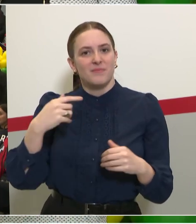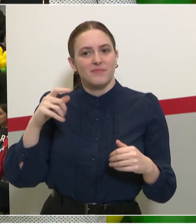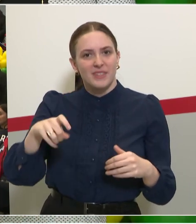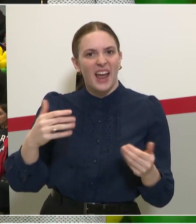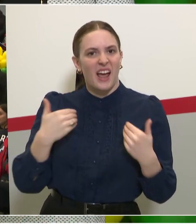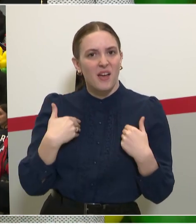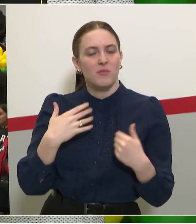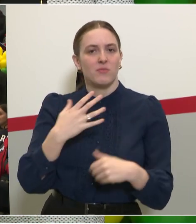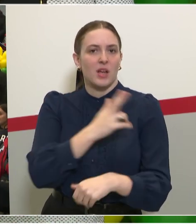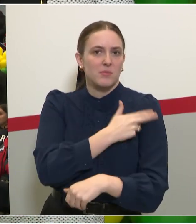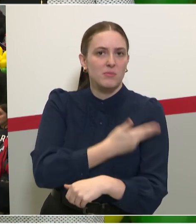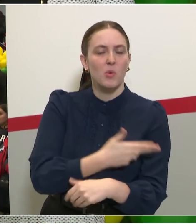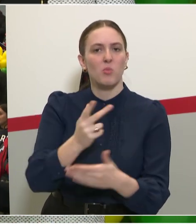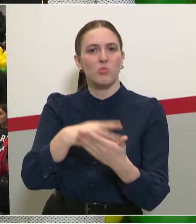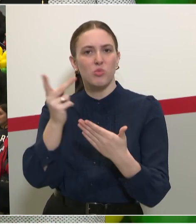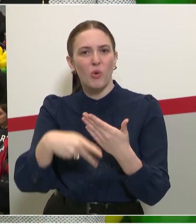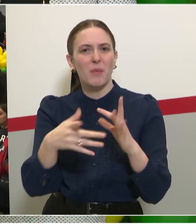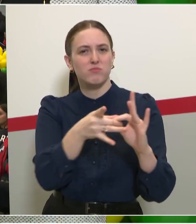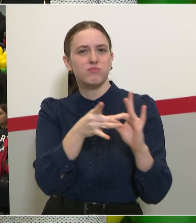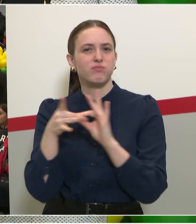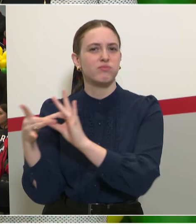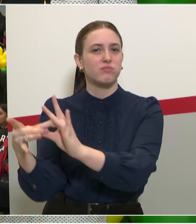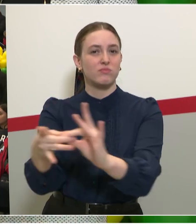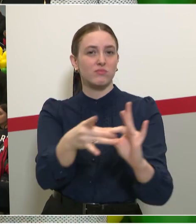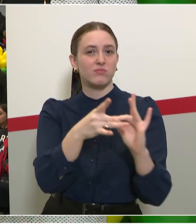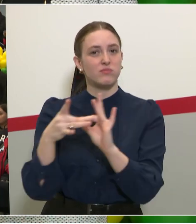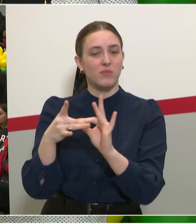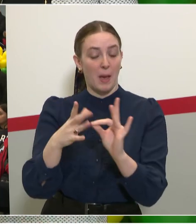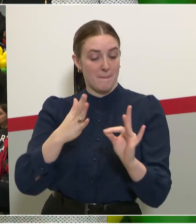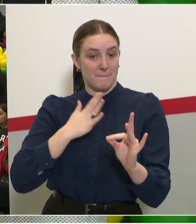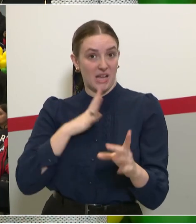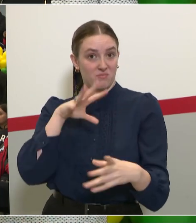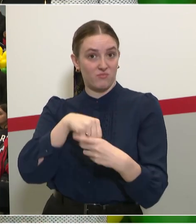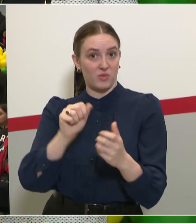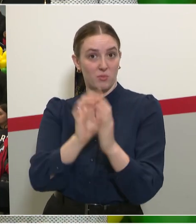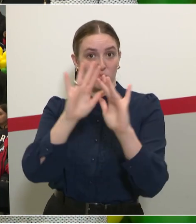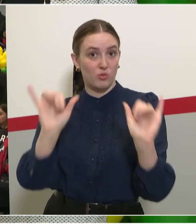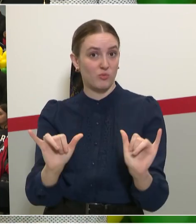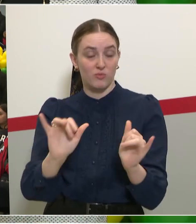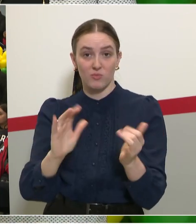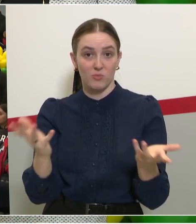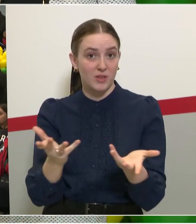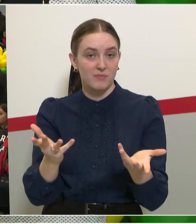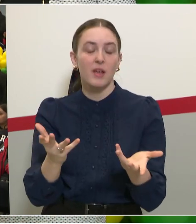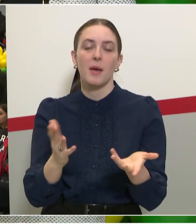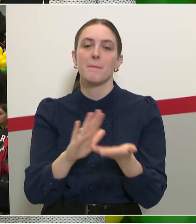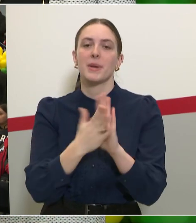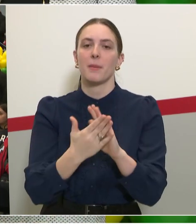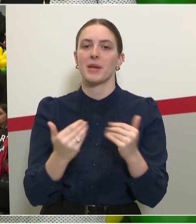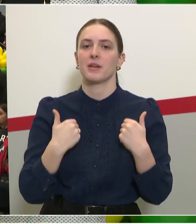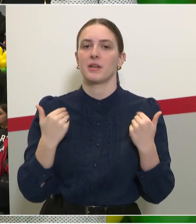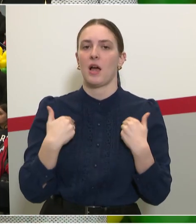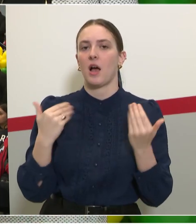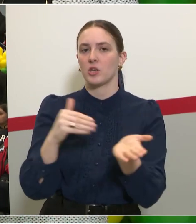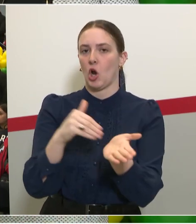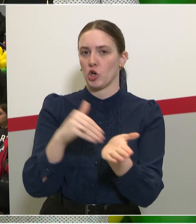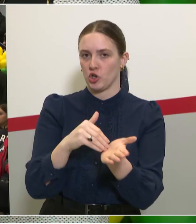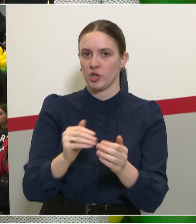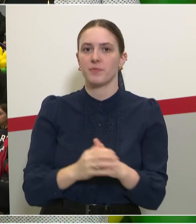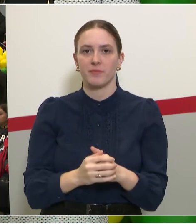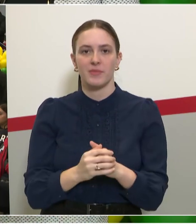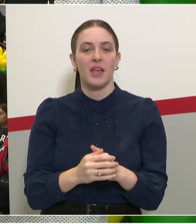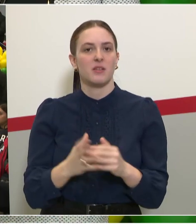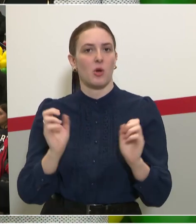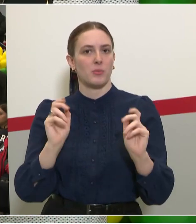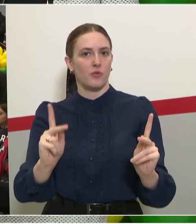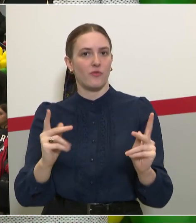my job in that system is being a young doctor. The Young Doctors Project, for those who don't know, is a program who gives young men of color